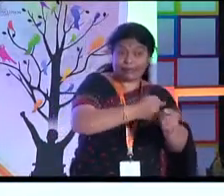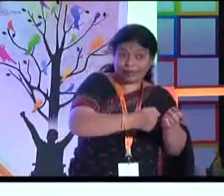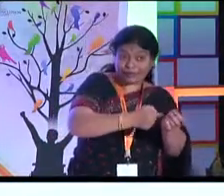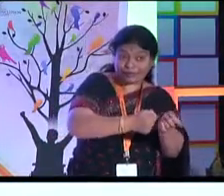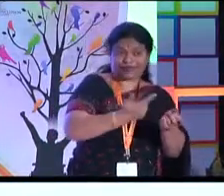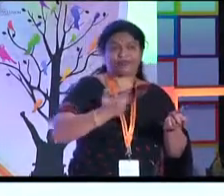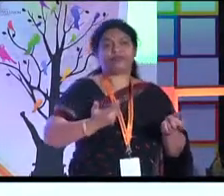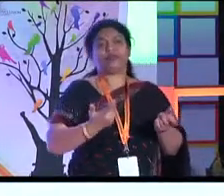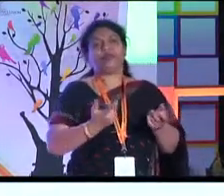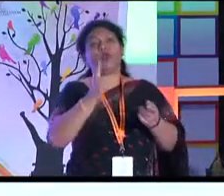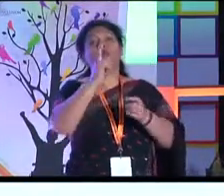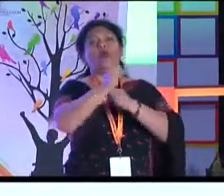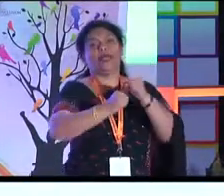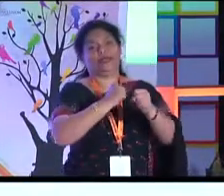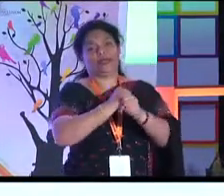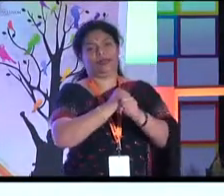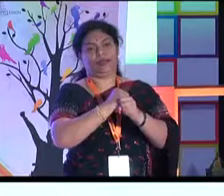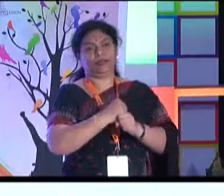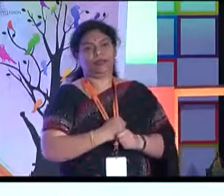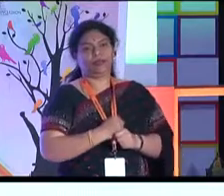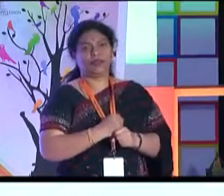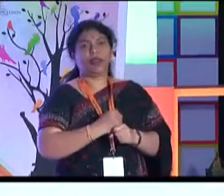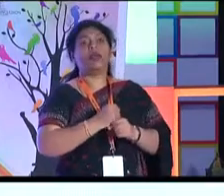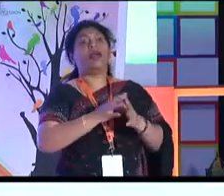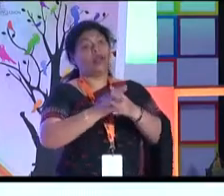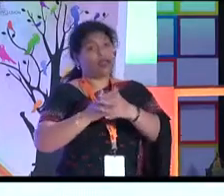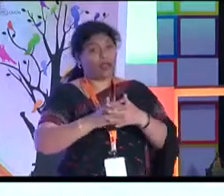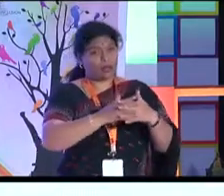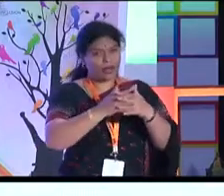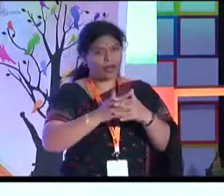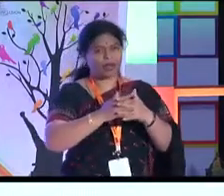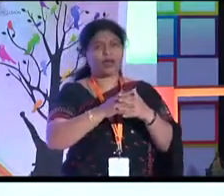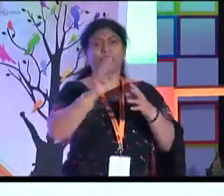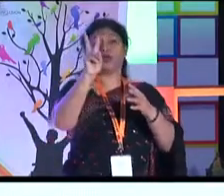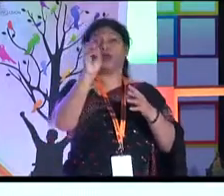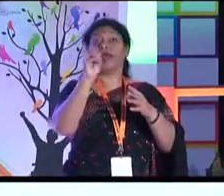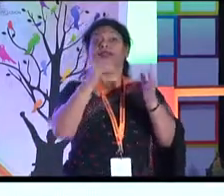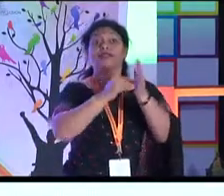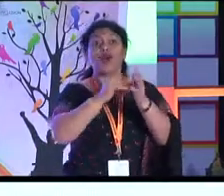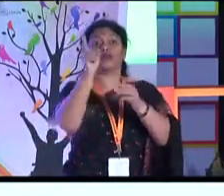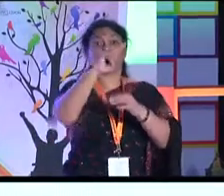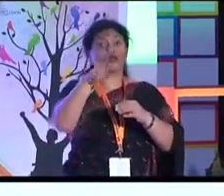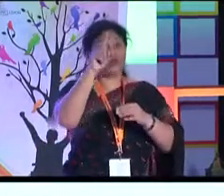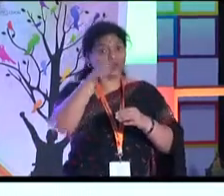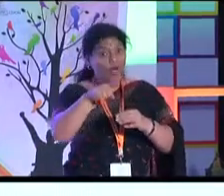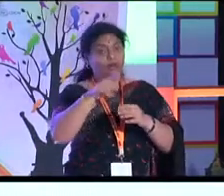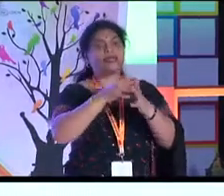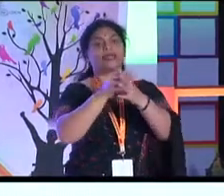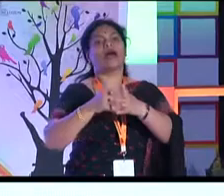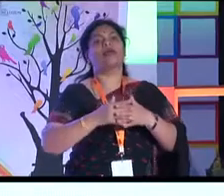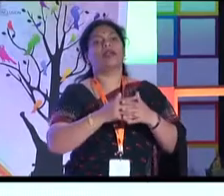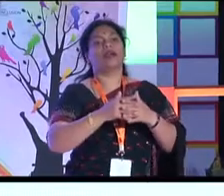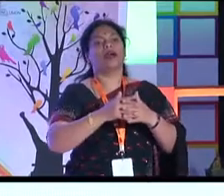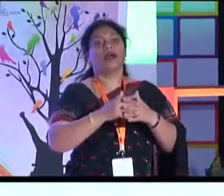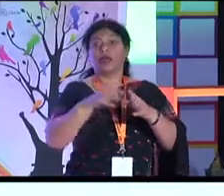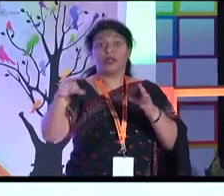take care of them in a year. In the US, I'm told that it costs at least $20,000. And this is not